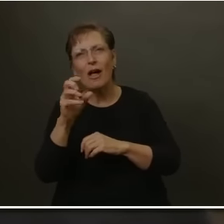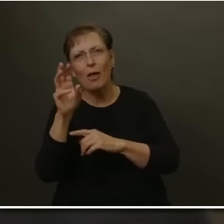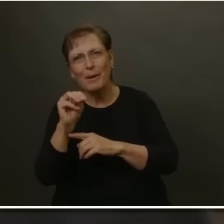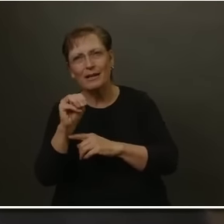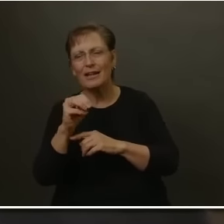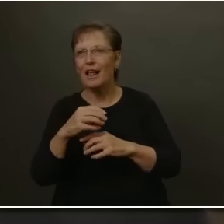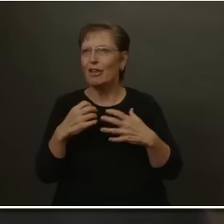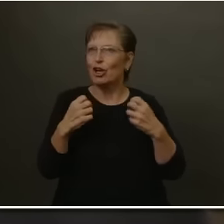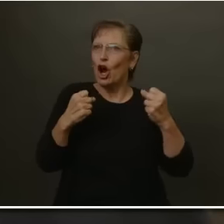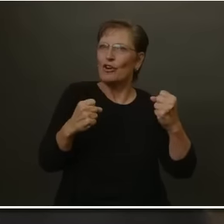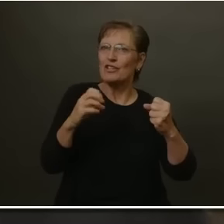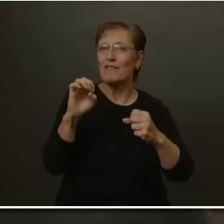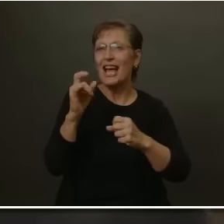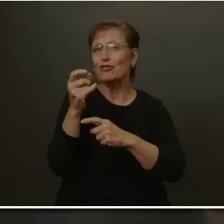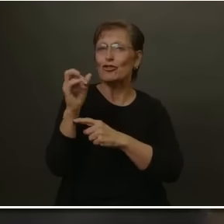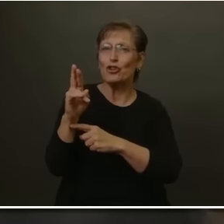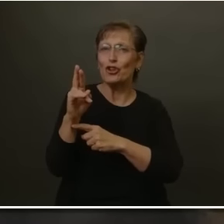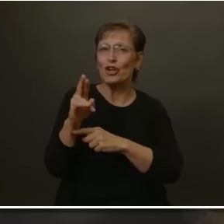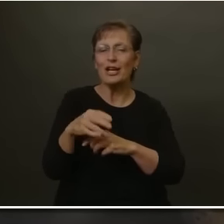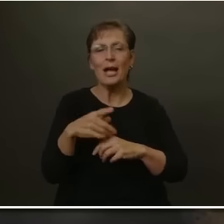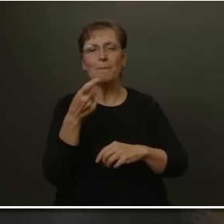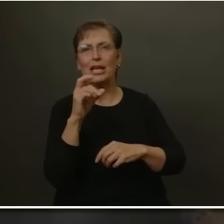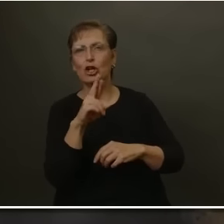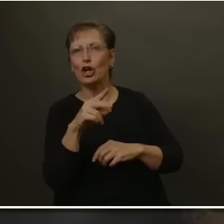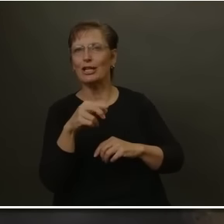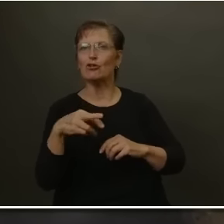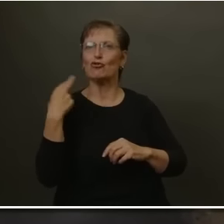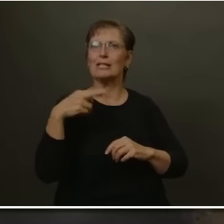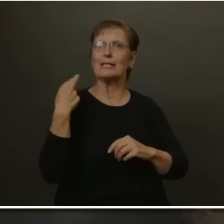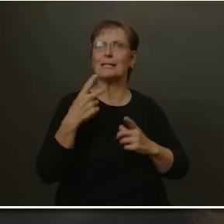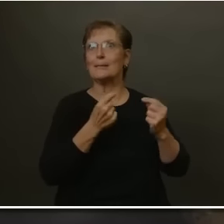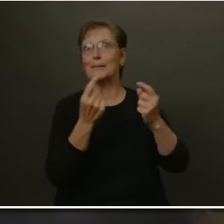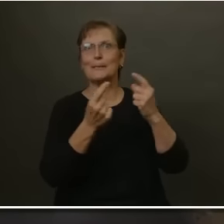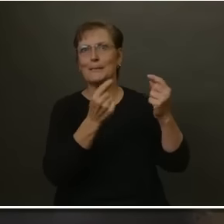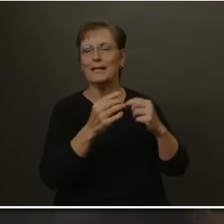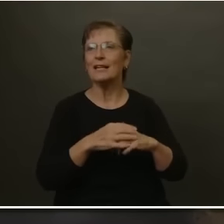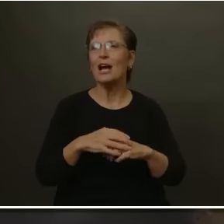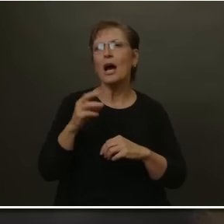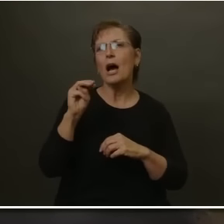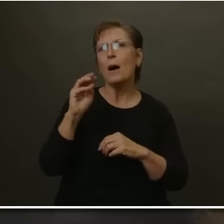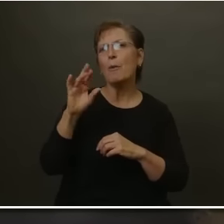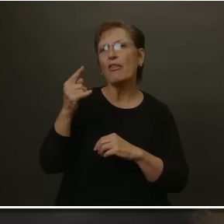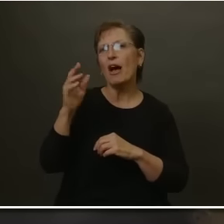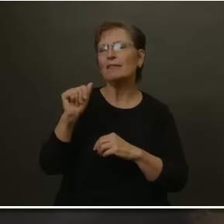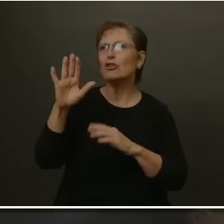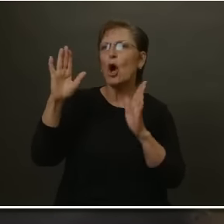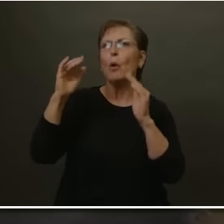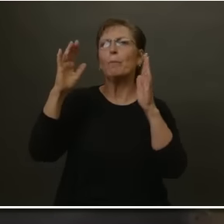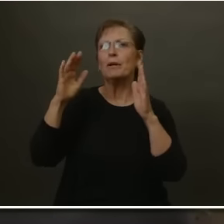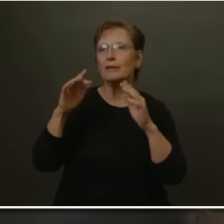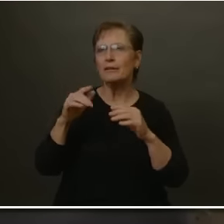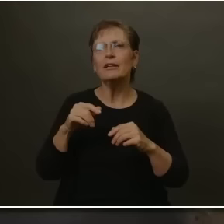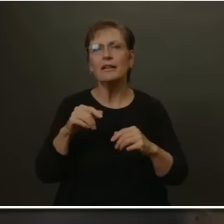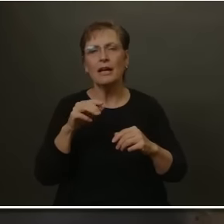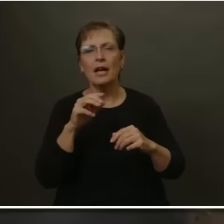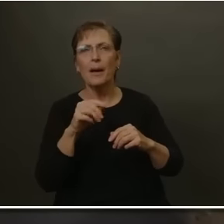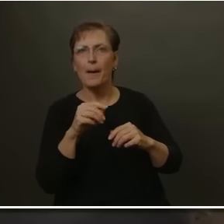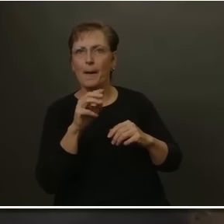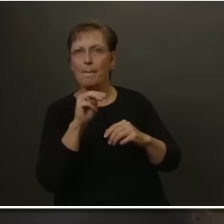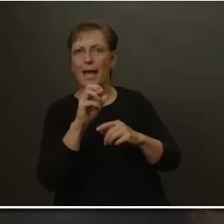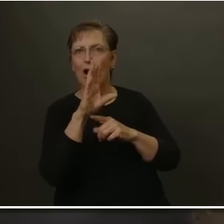Esther, the risk-taking of Peter, the hope of Martha, and the witness of Mary Magdalene.